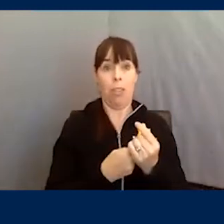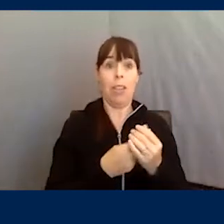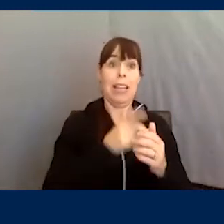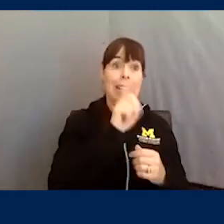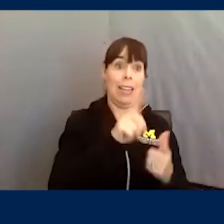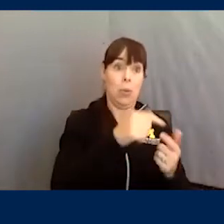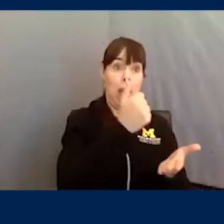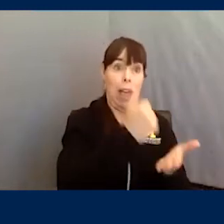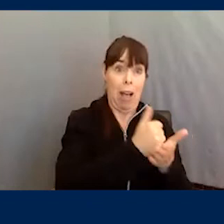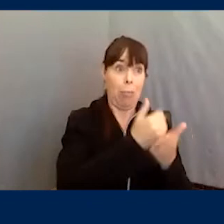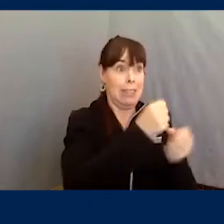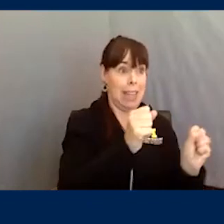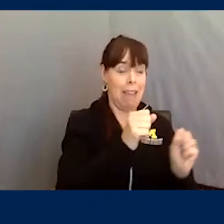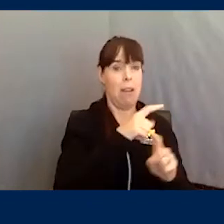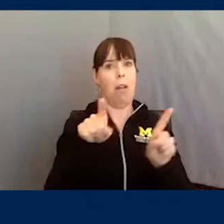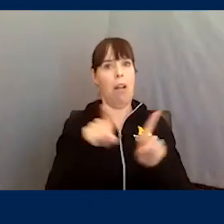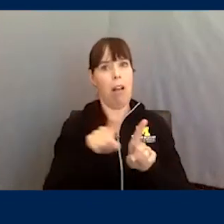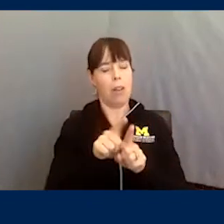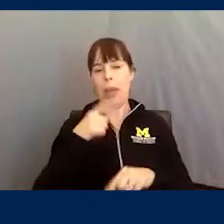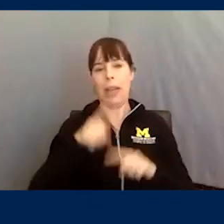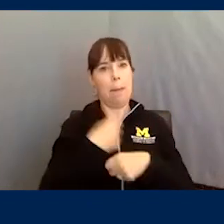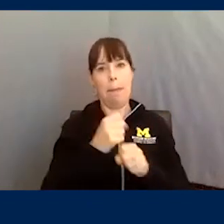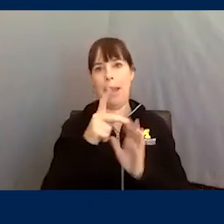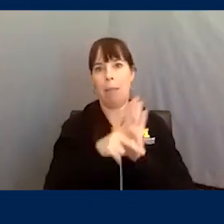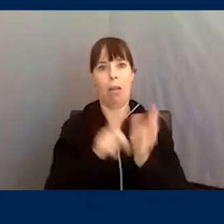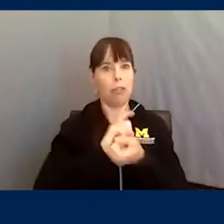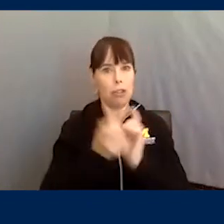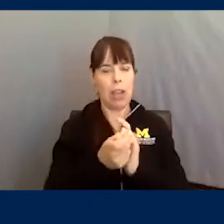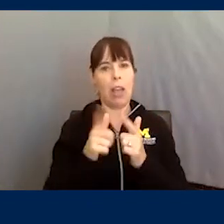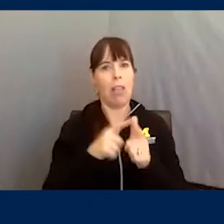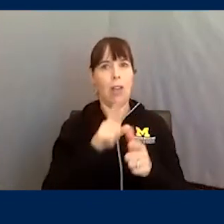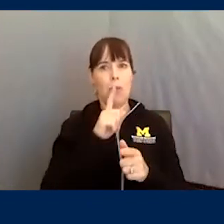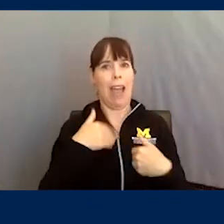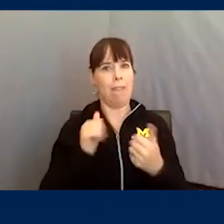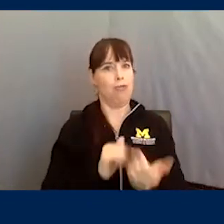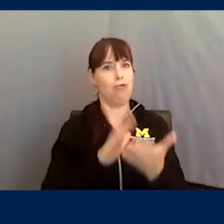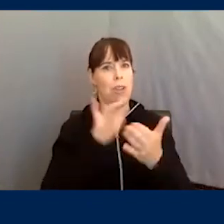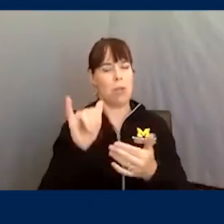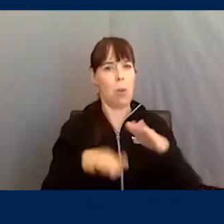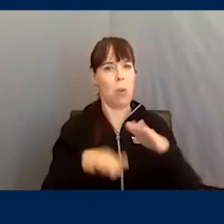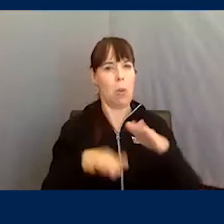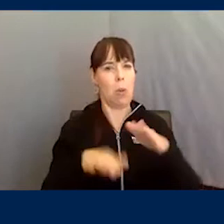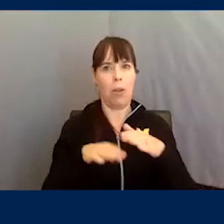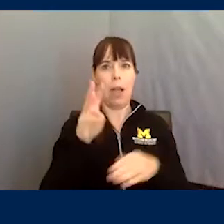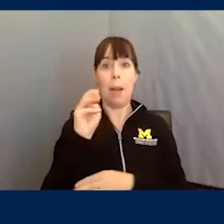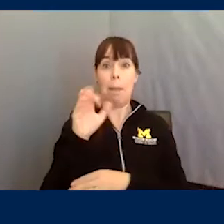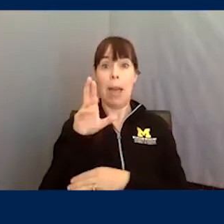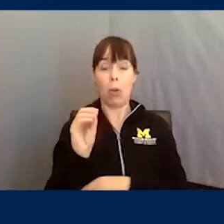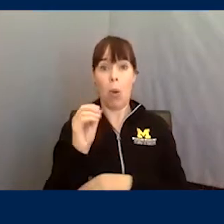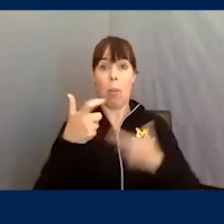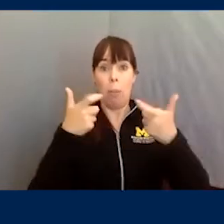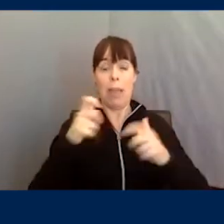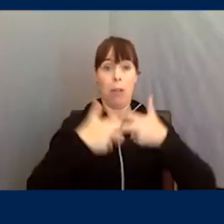the savior, but we can't make policy change and have it really address those fundamental macro